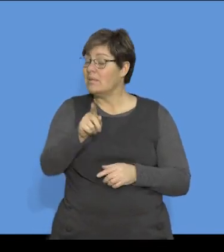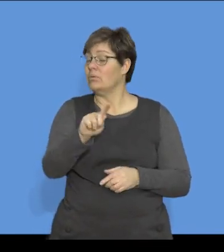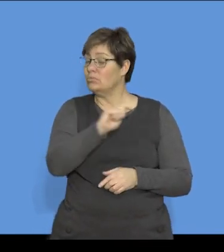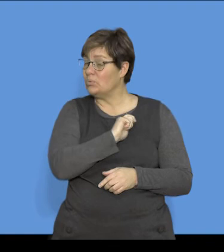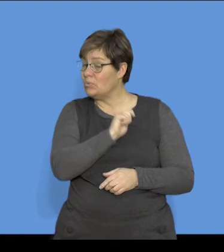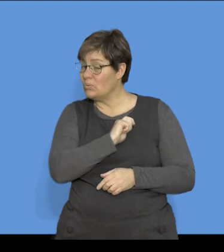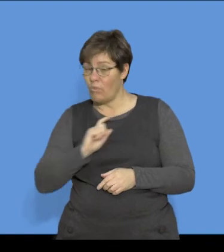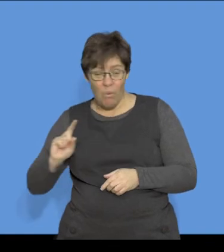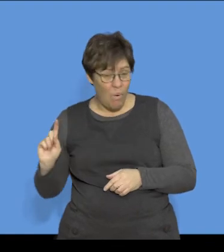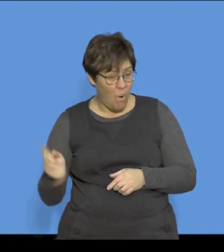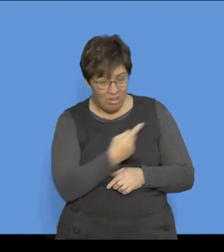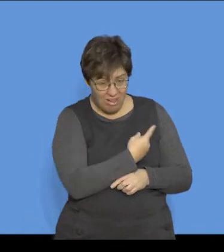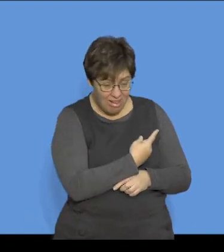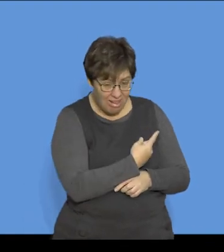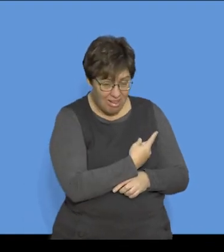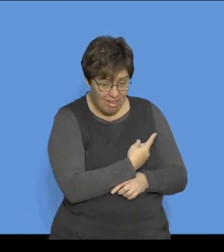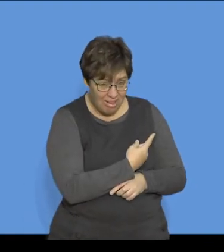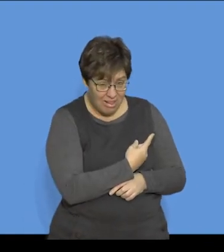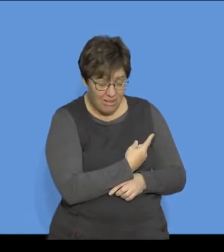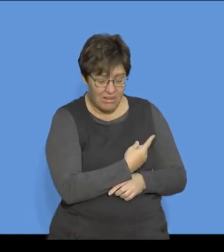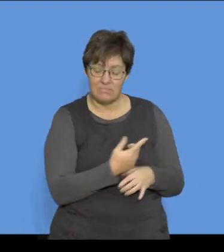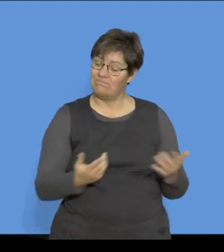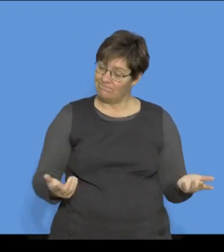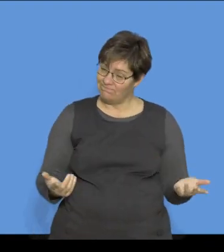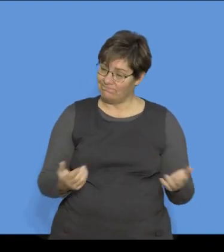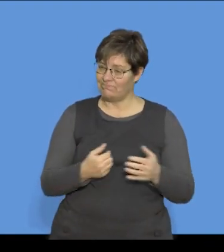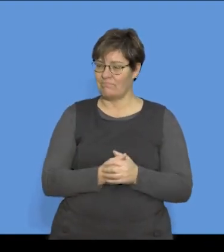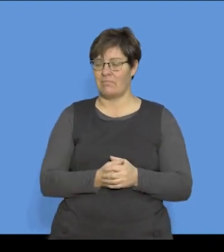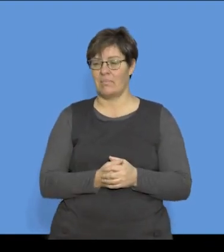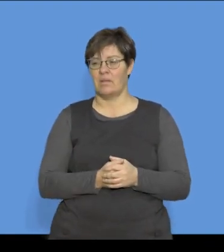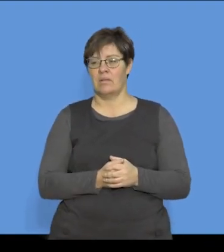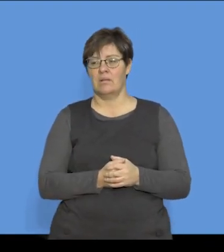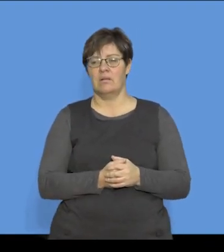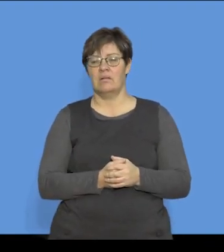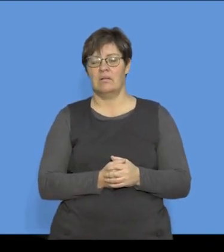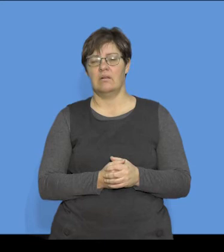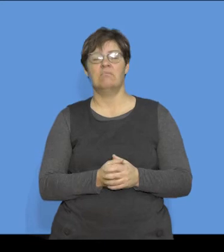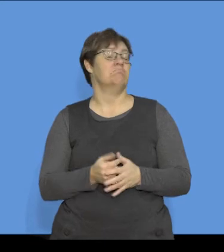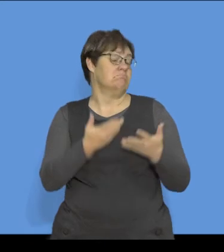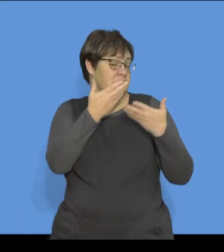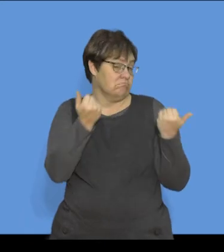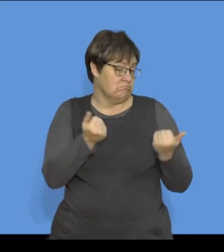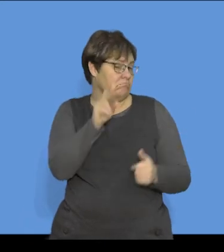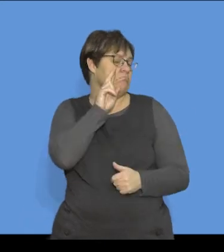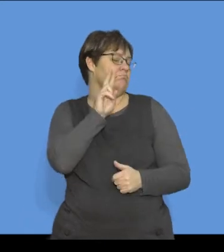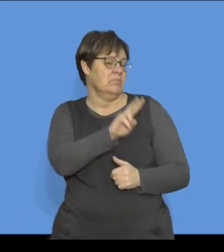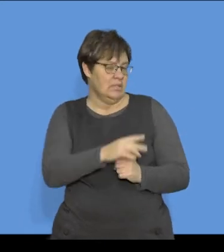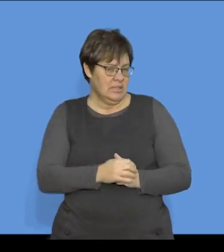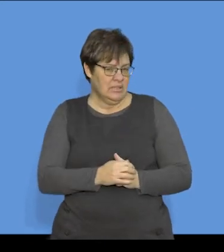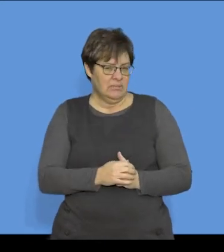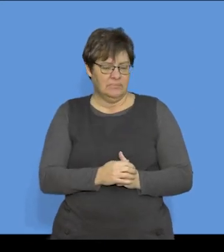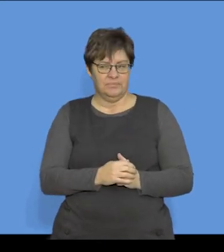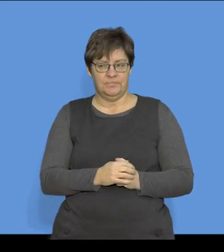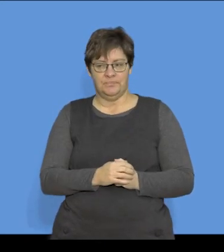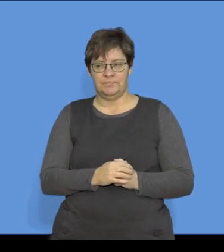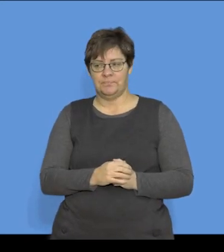for all of the conjunctures or not, right? All of the triangles, I mean. We really don't know. So let's try and